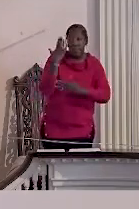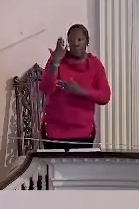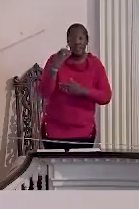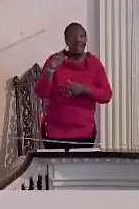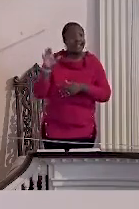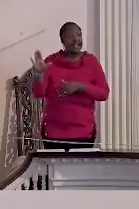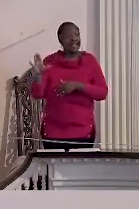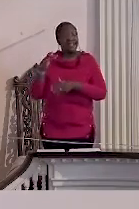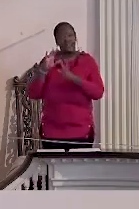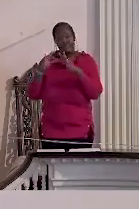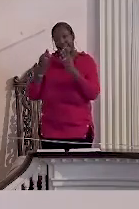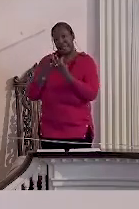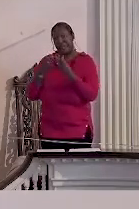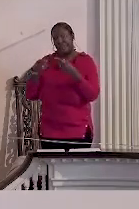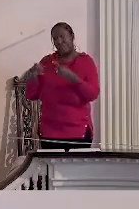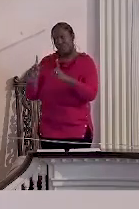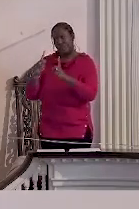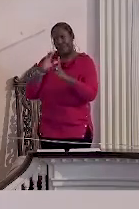of loss.